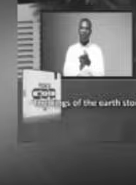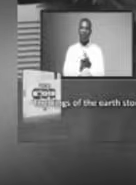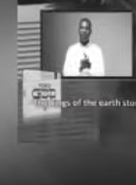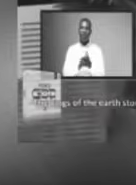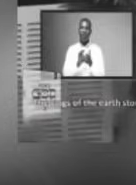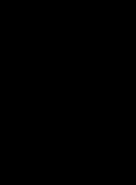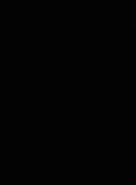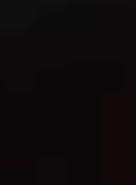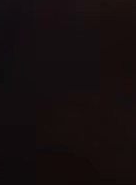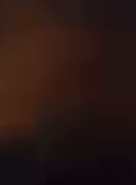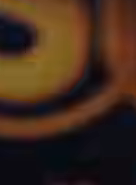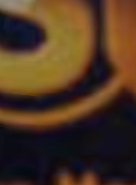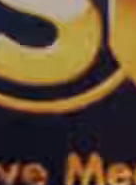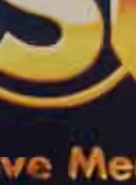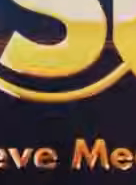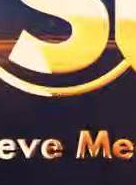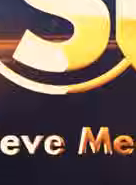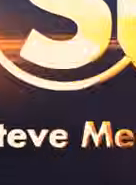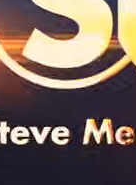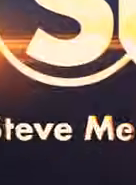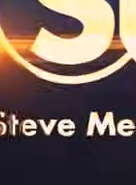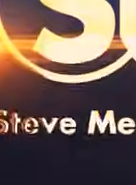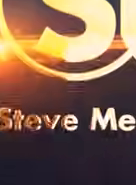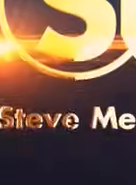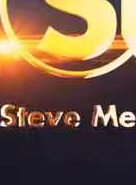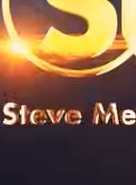Now,